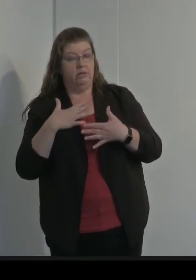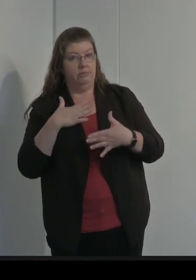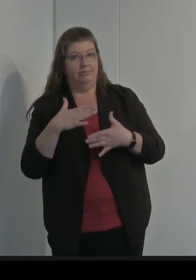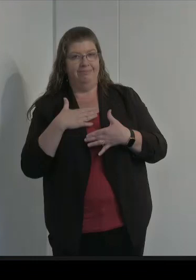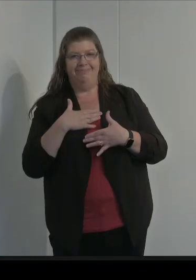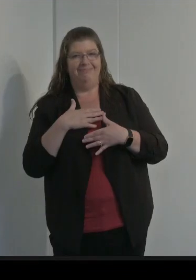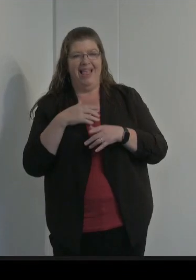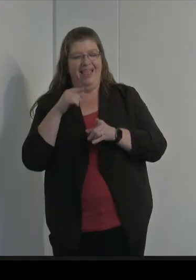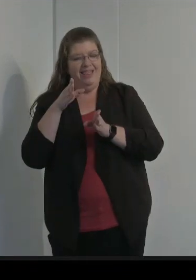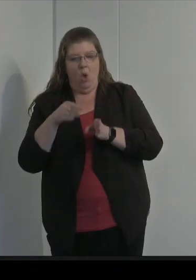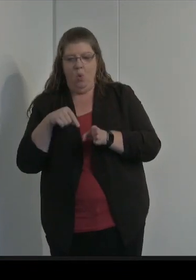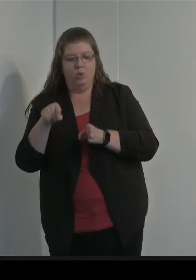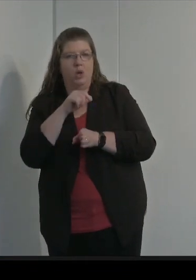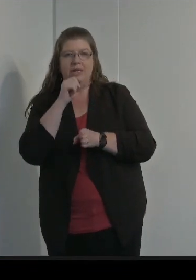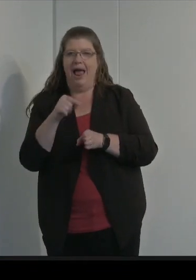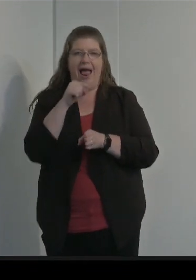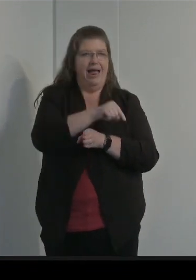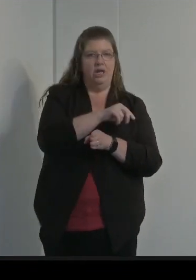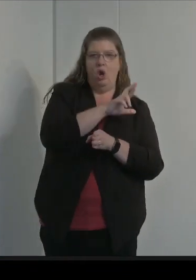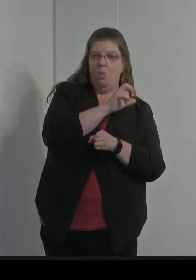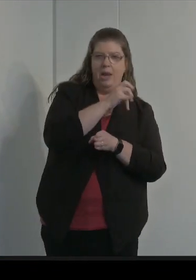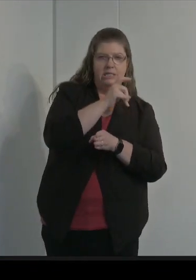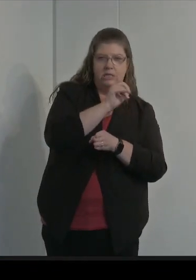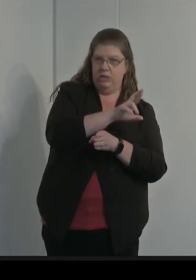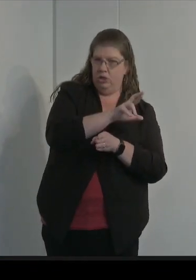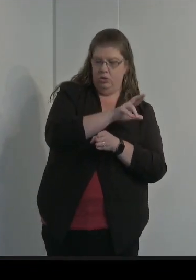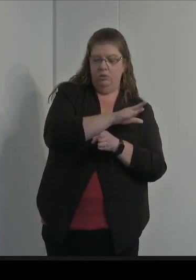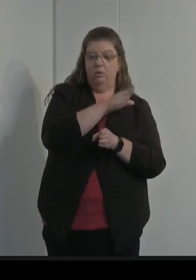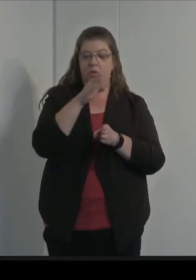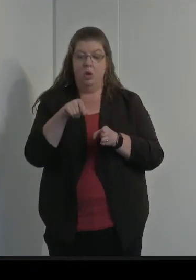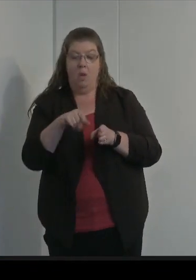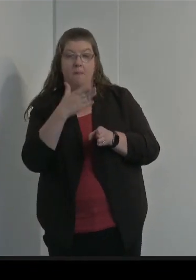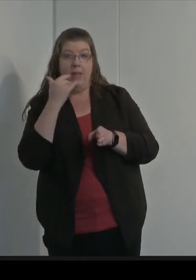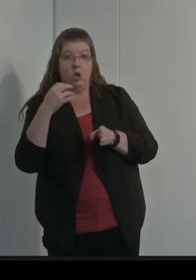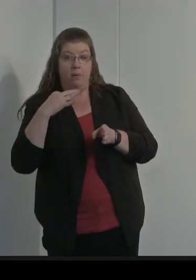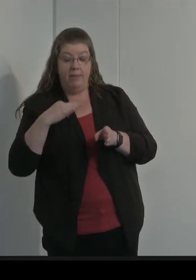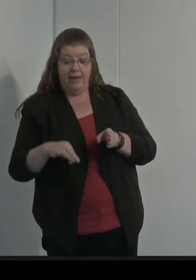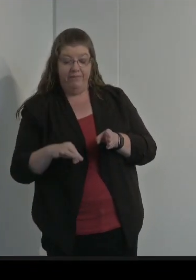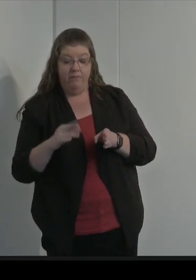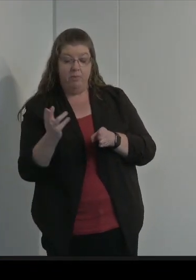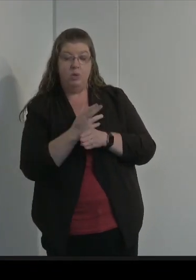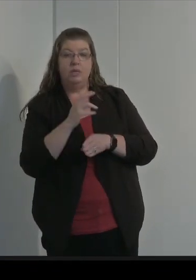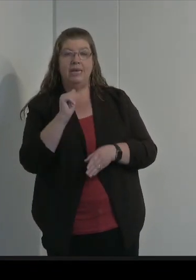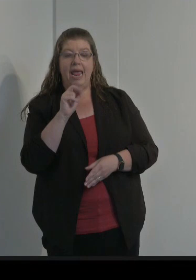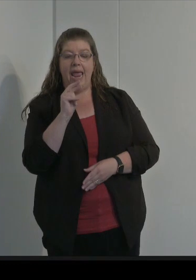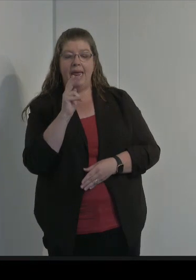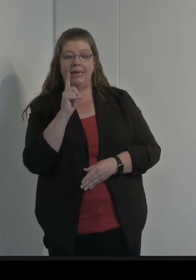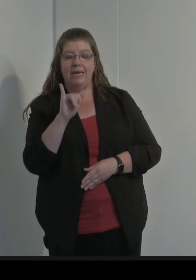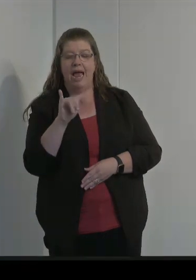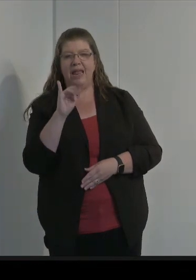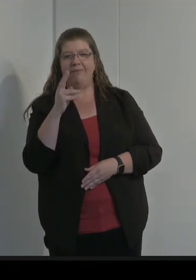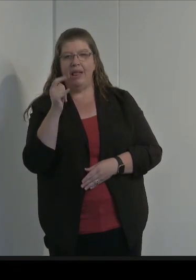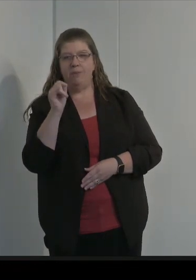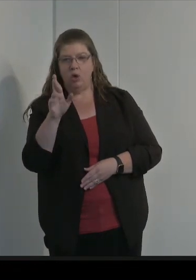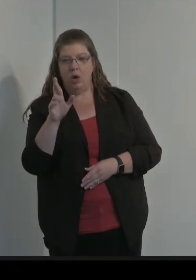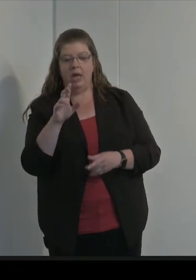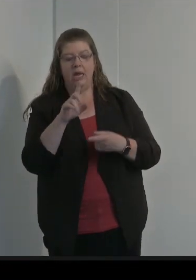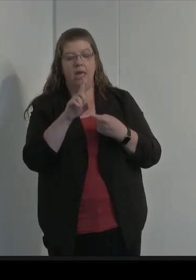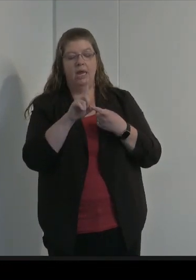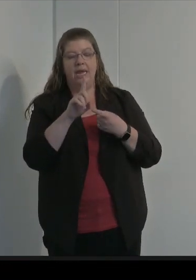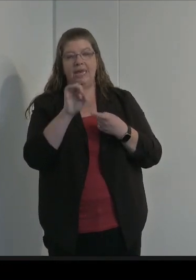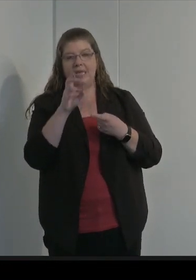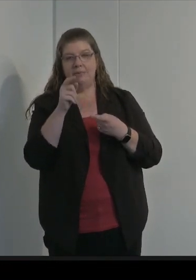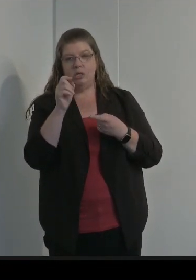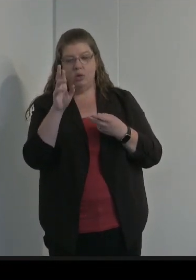be ideal candidates for remdesivir, but more likely to benefit from anti-inflammatories like dexamethasone